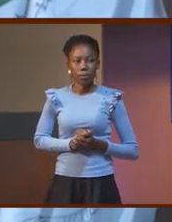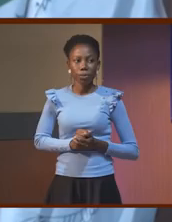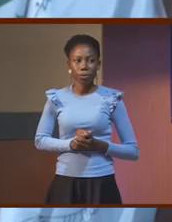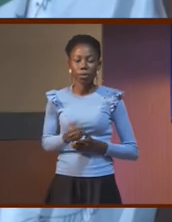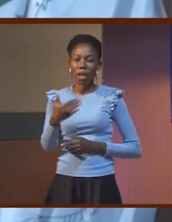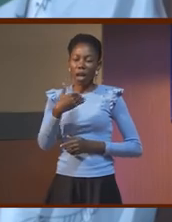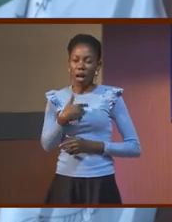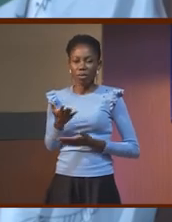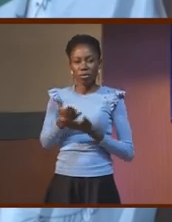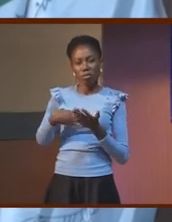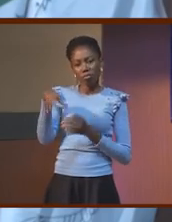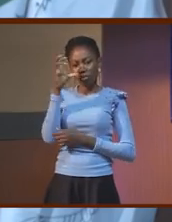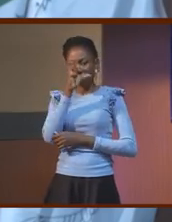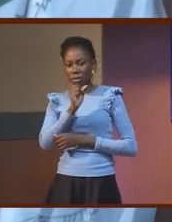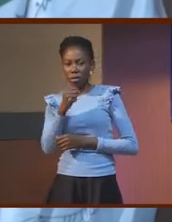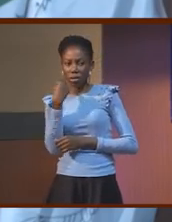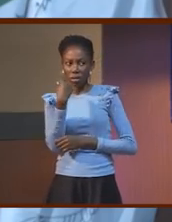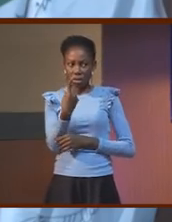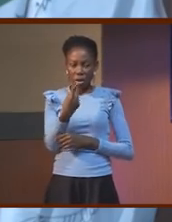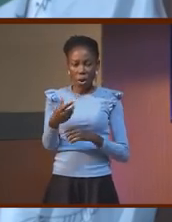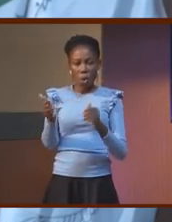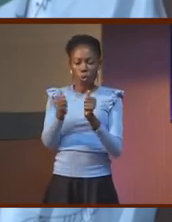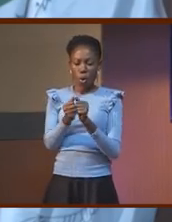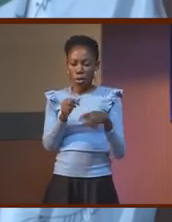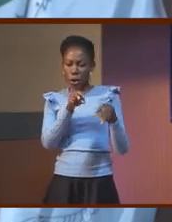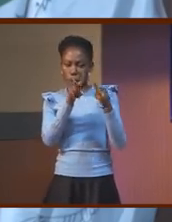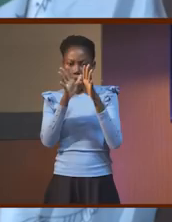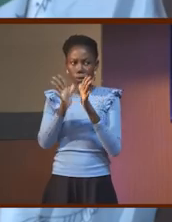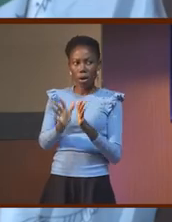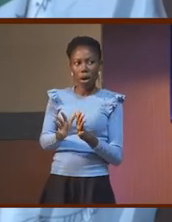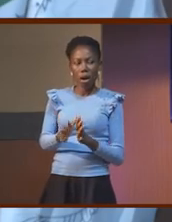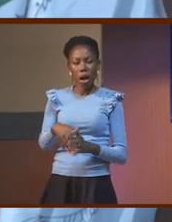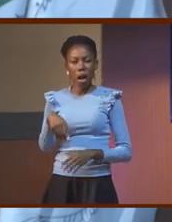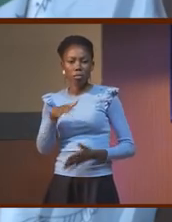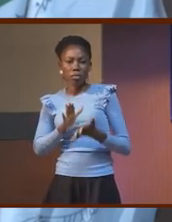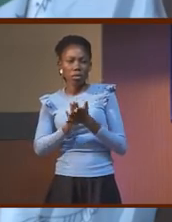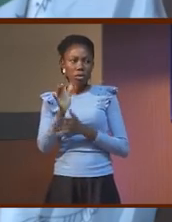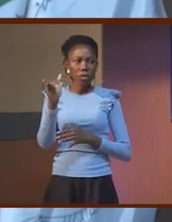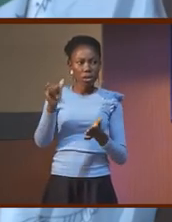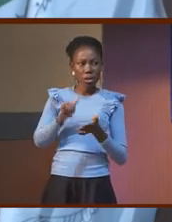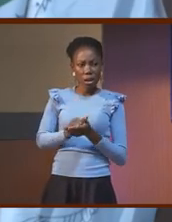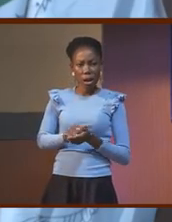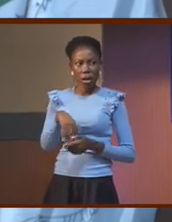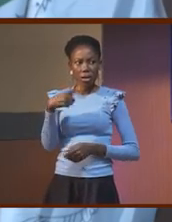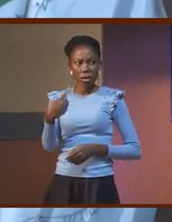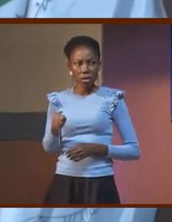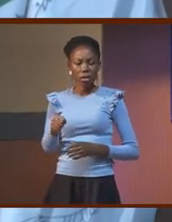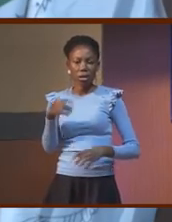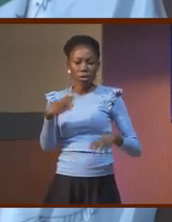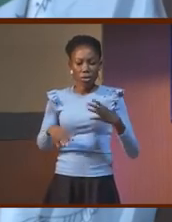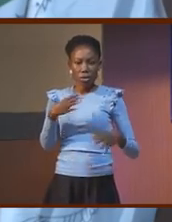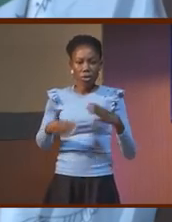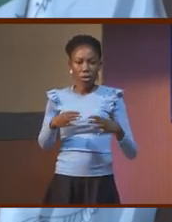there's this misconception with viewers believing that the Justice Court is an